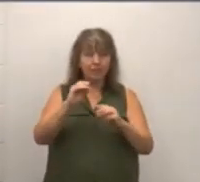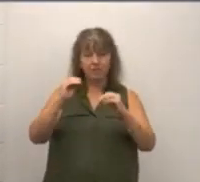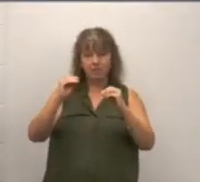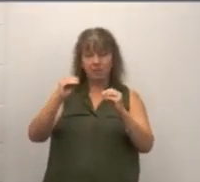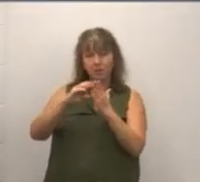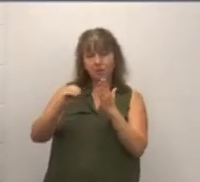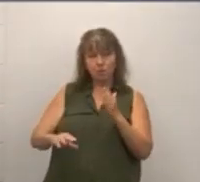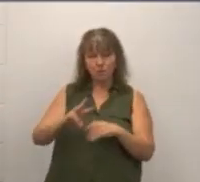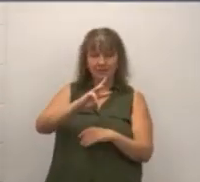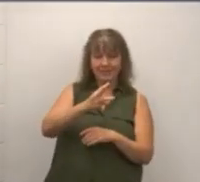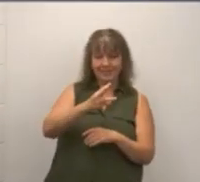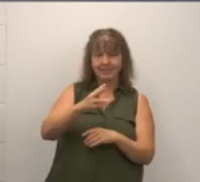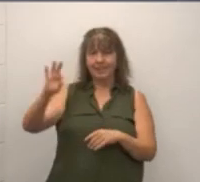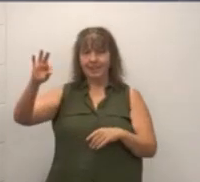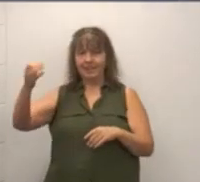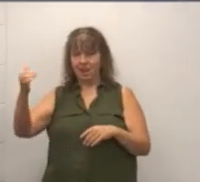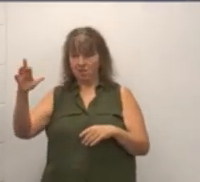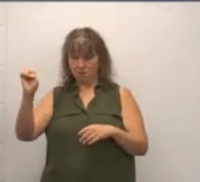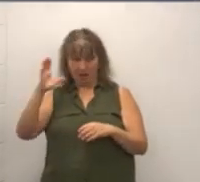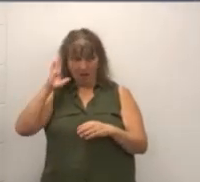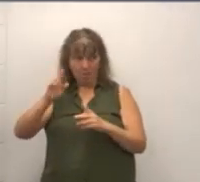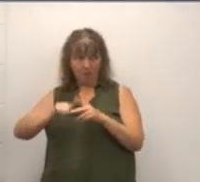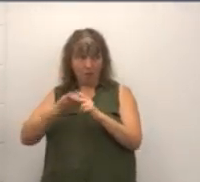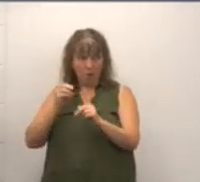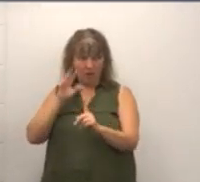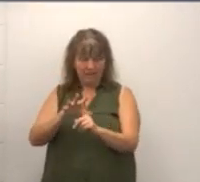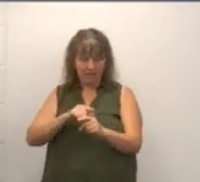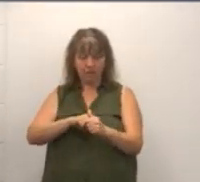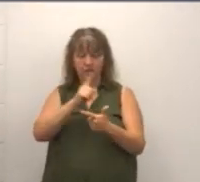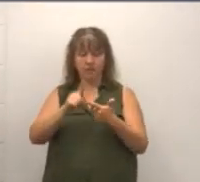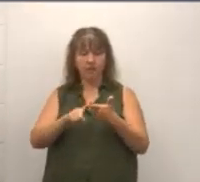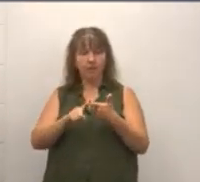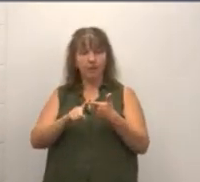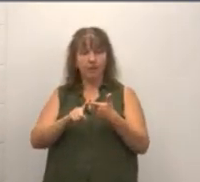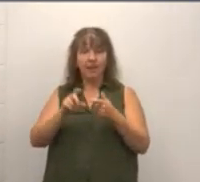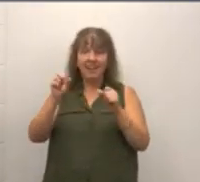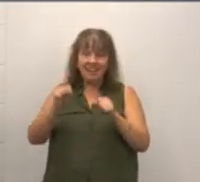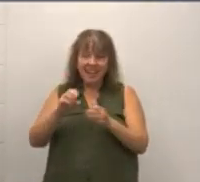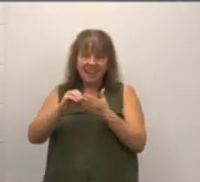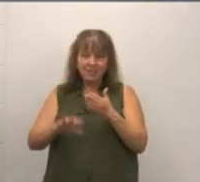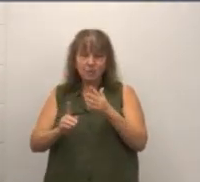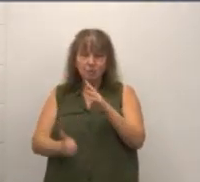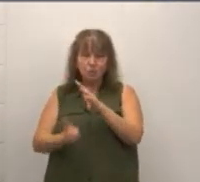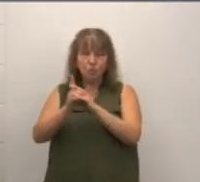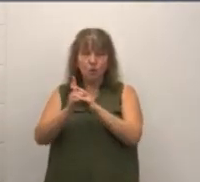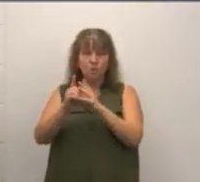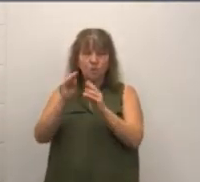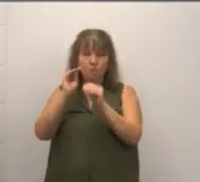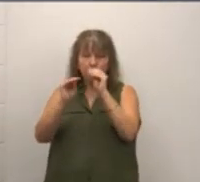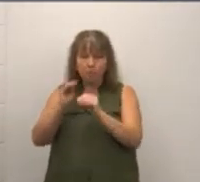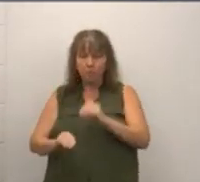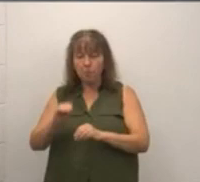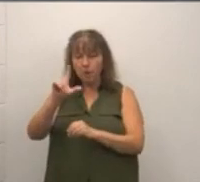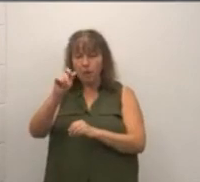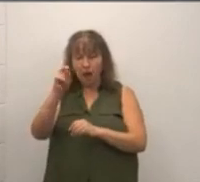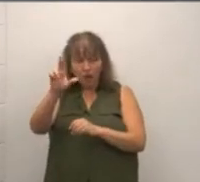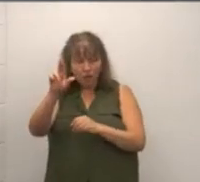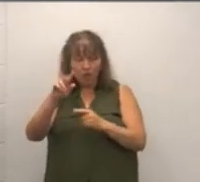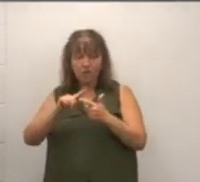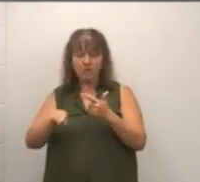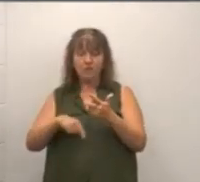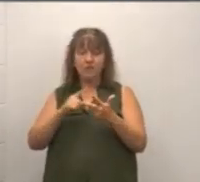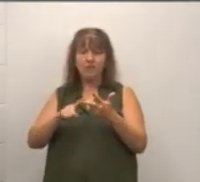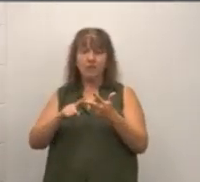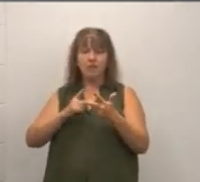grade? Will the students be able to come to school ahead of the first day to organize their lockers? My son is an